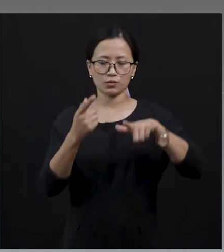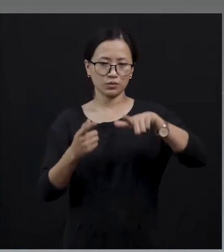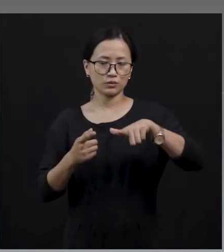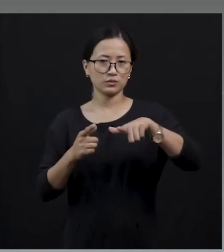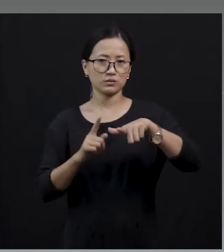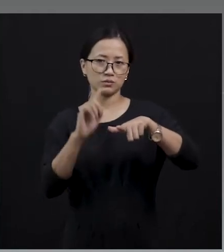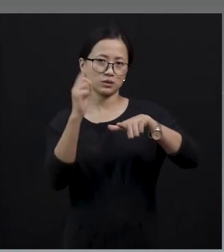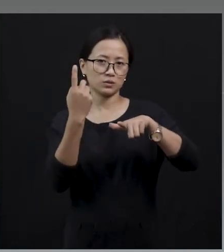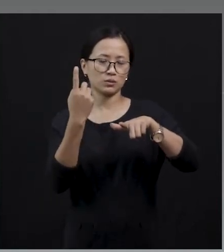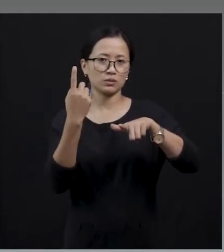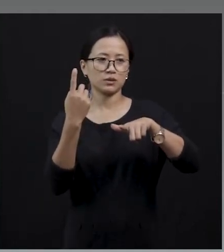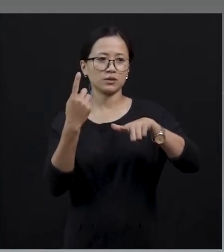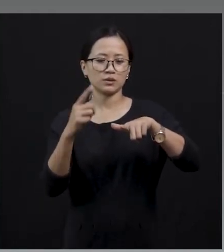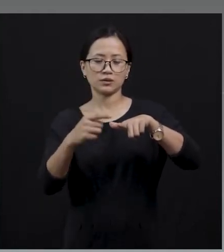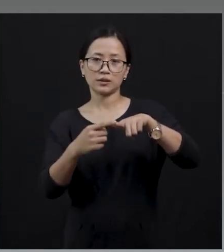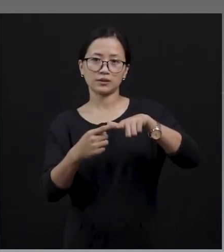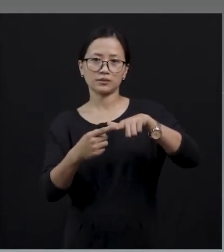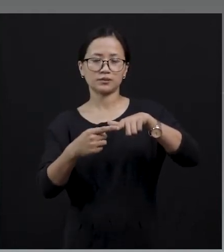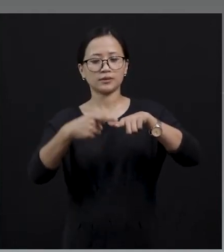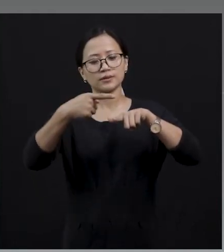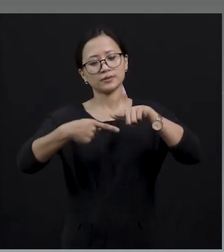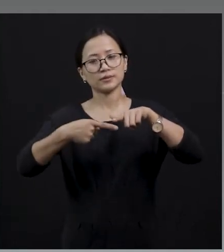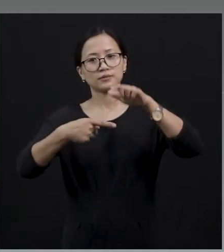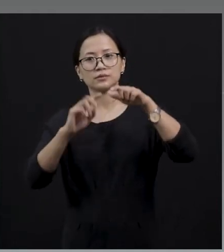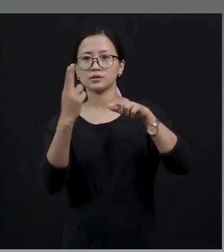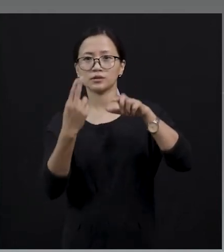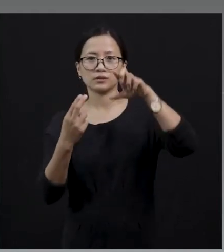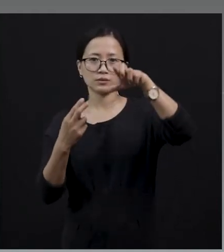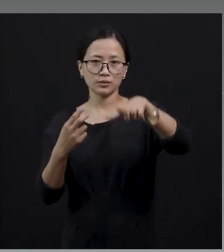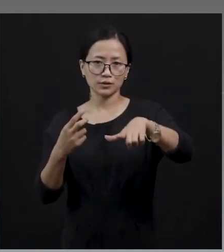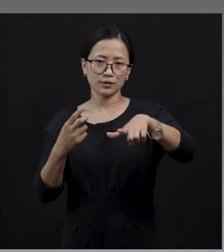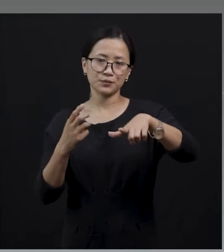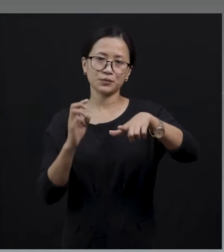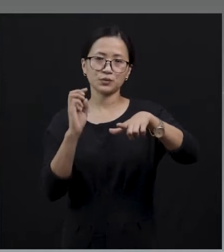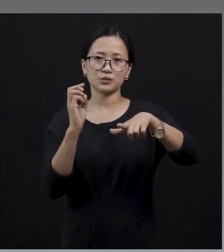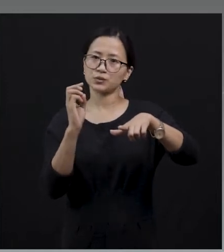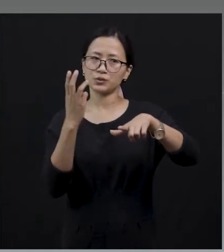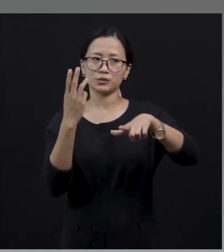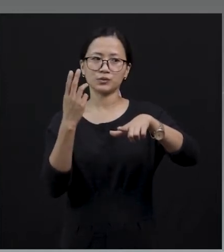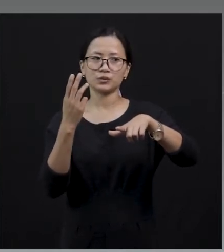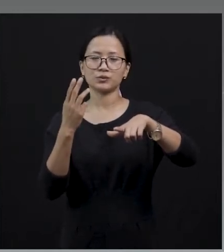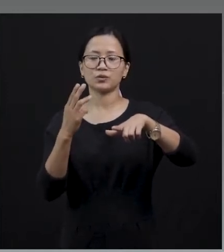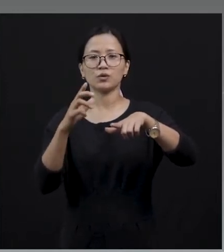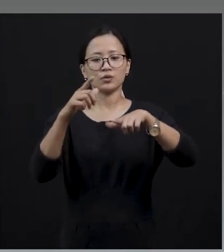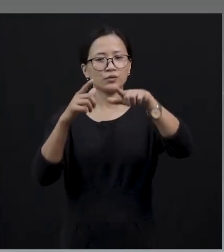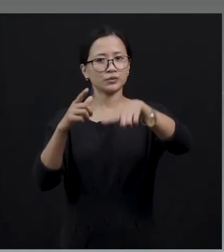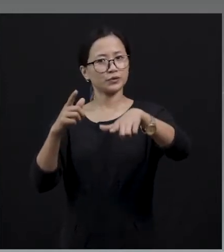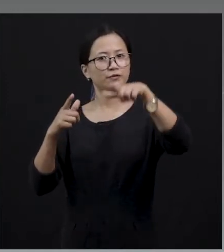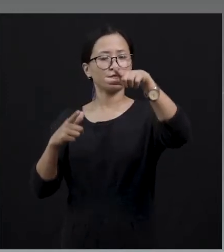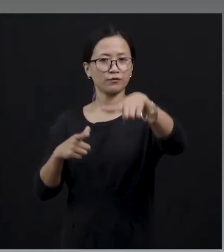here already placed. The second foot span, 3,